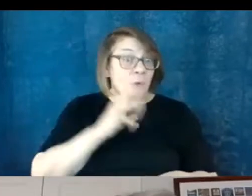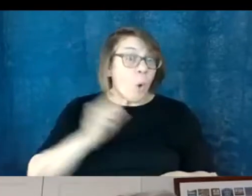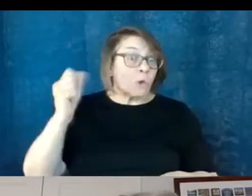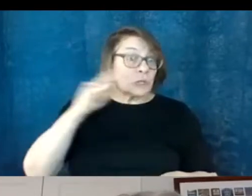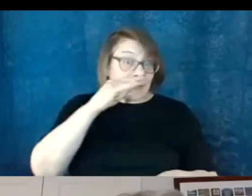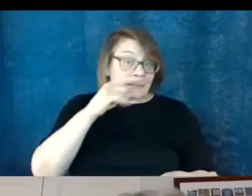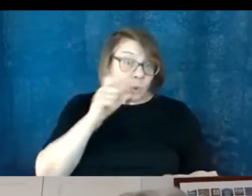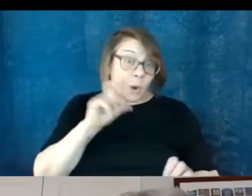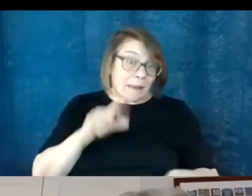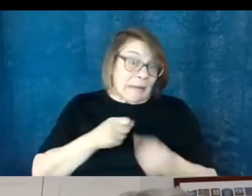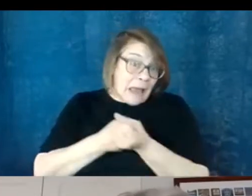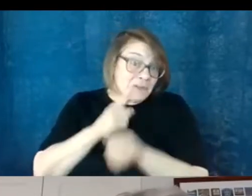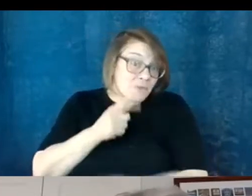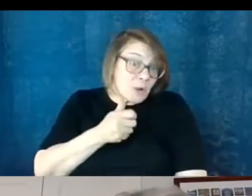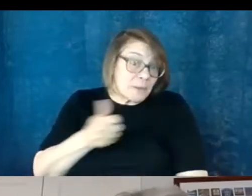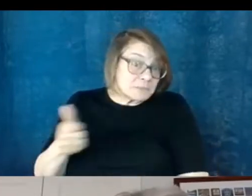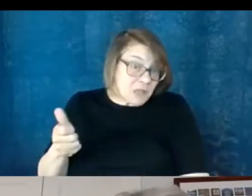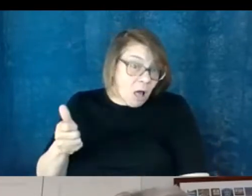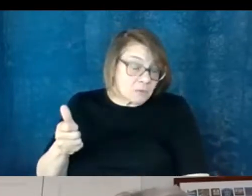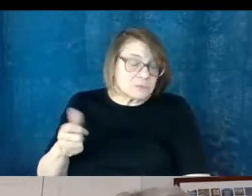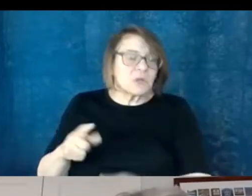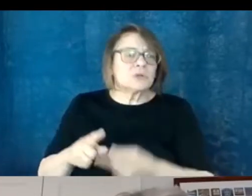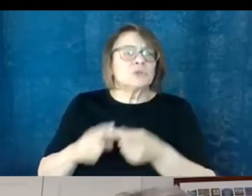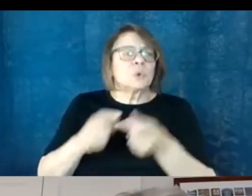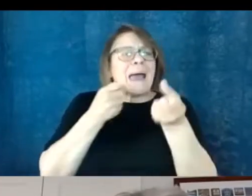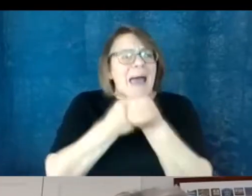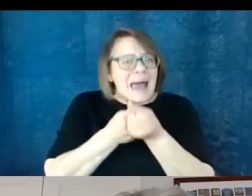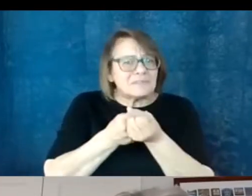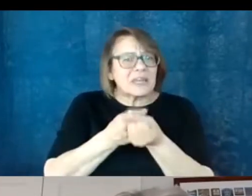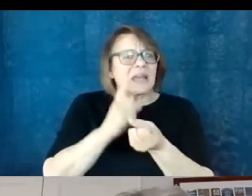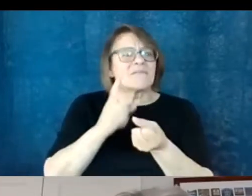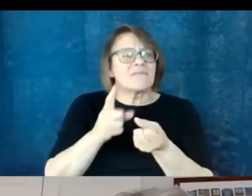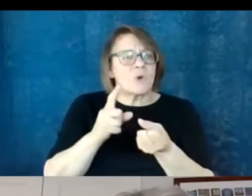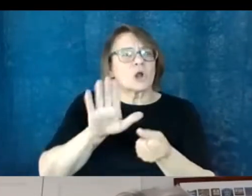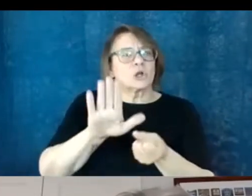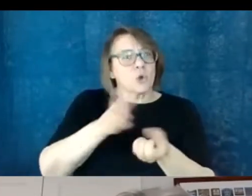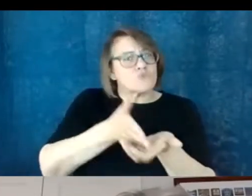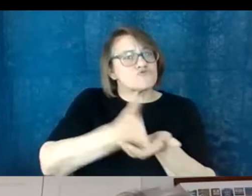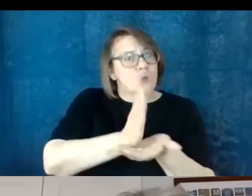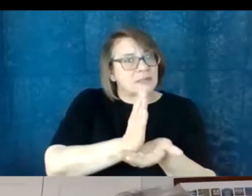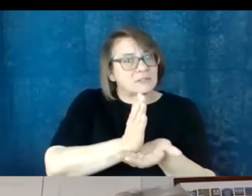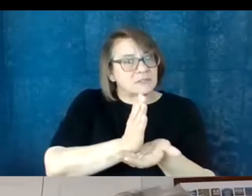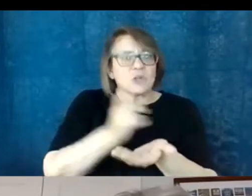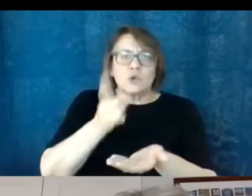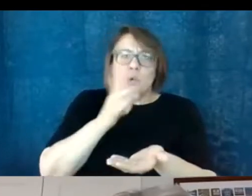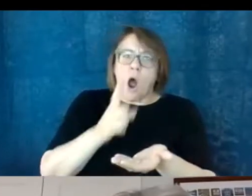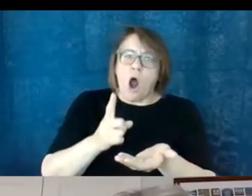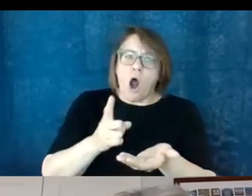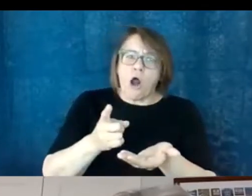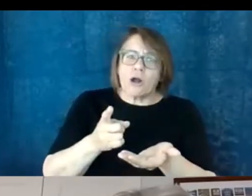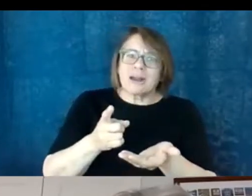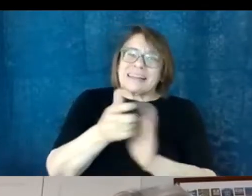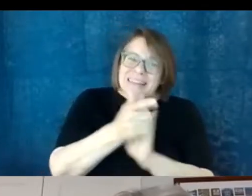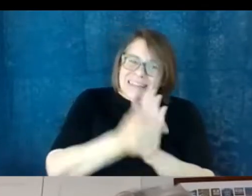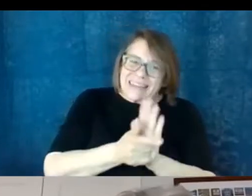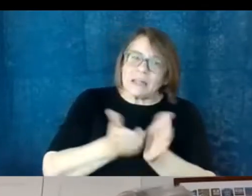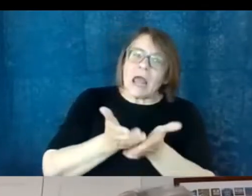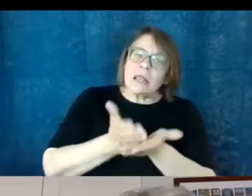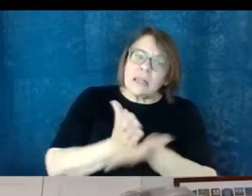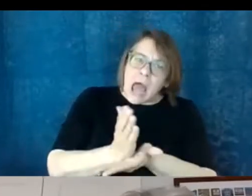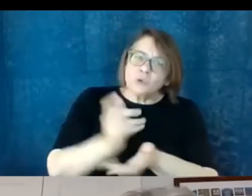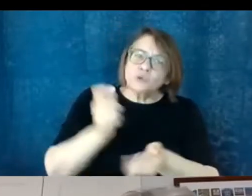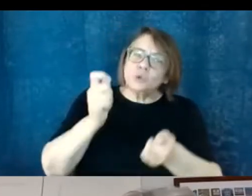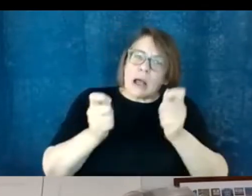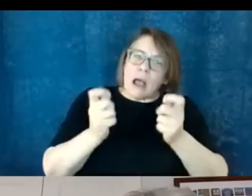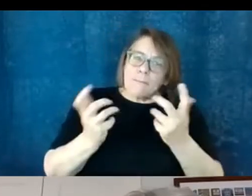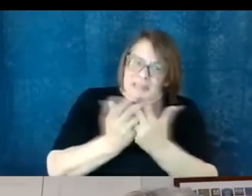for themselves as well to advocate for your rights. You are entitled legally to